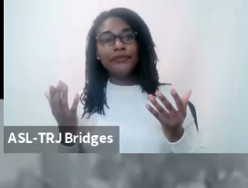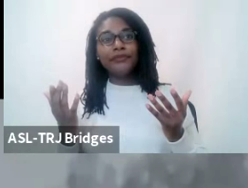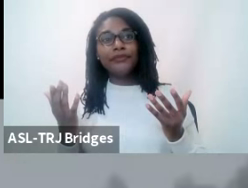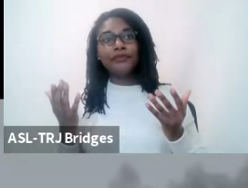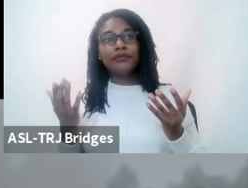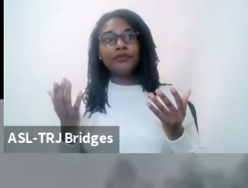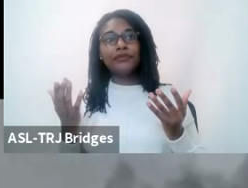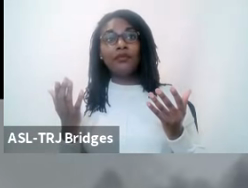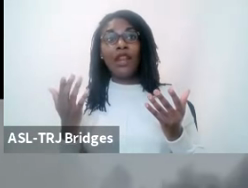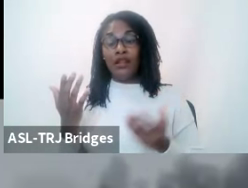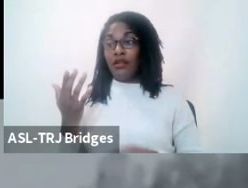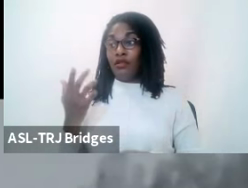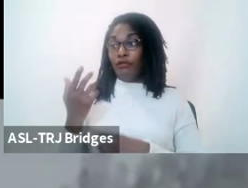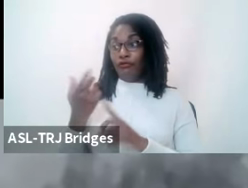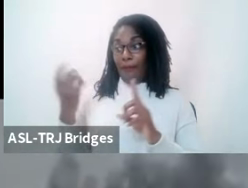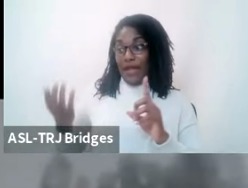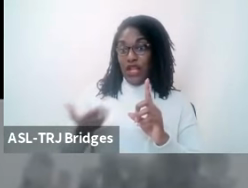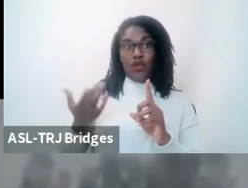By their very